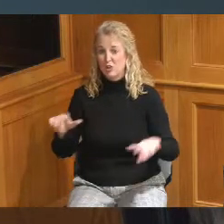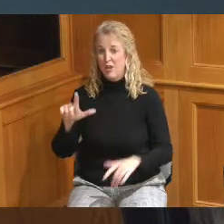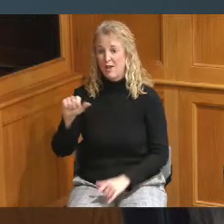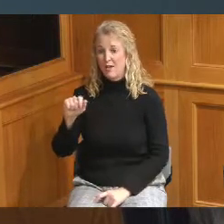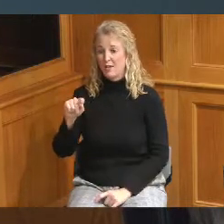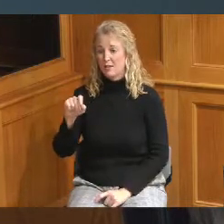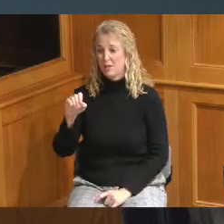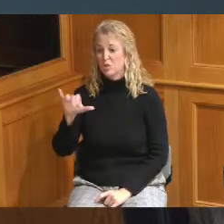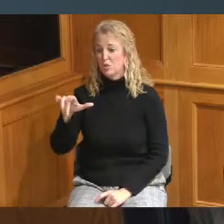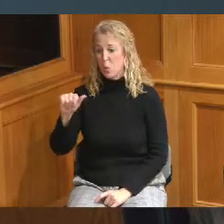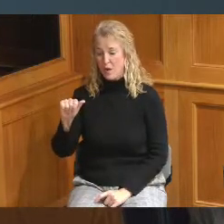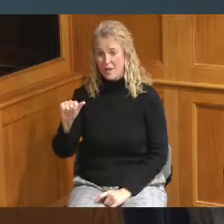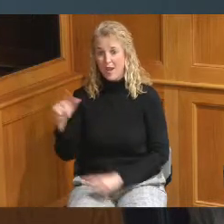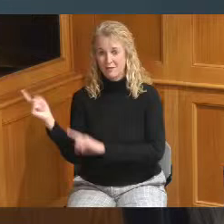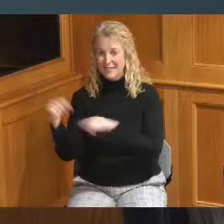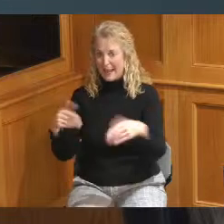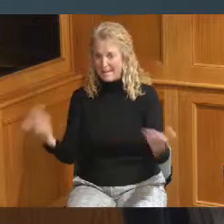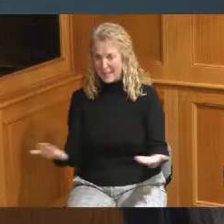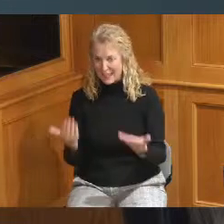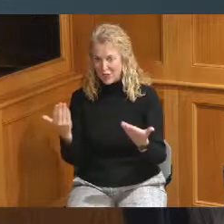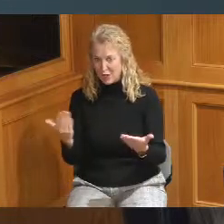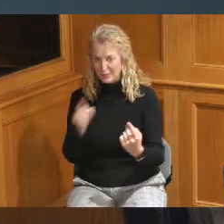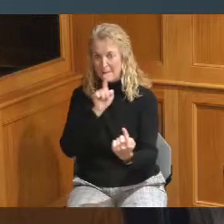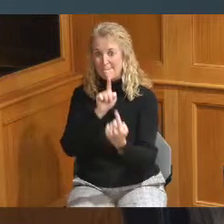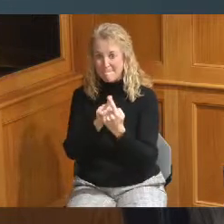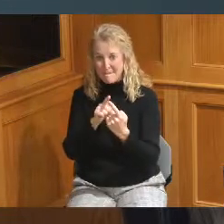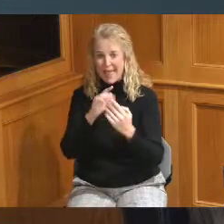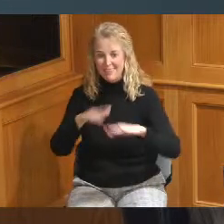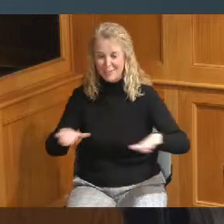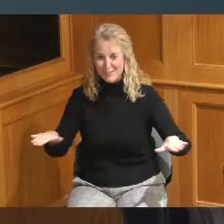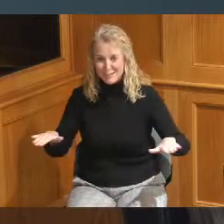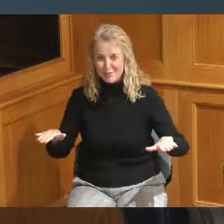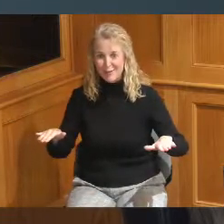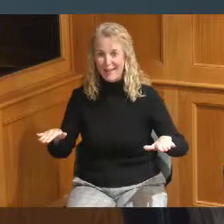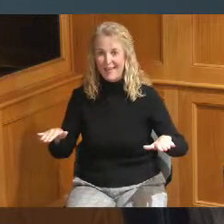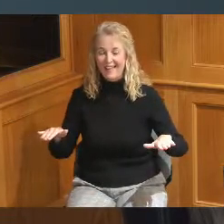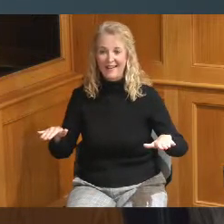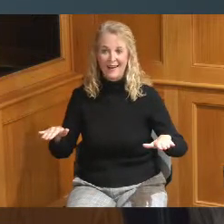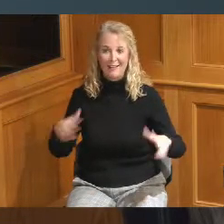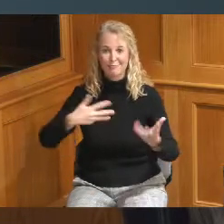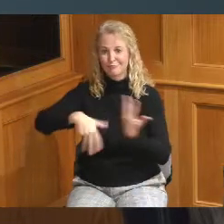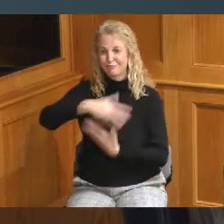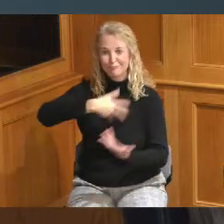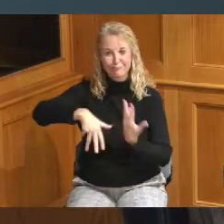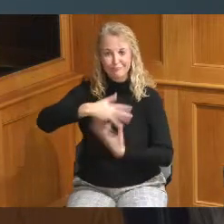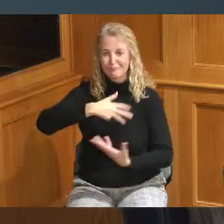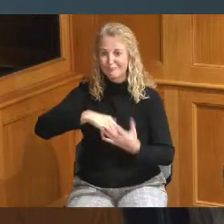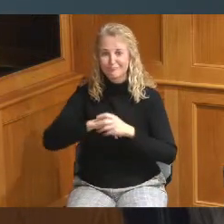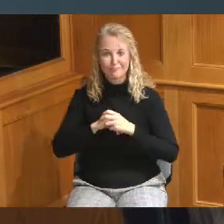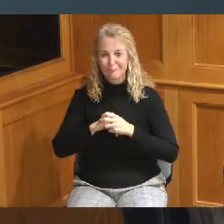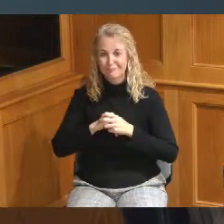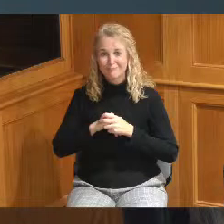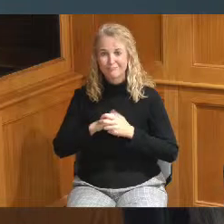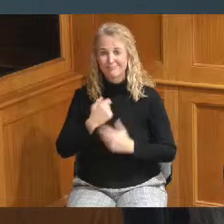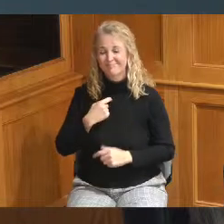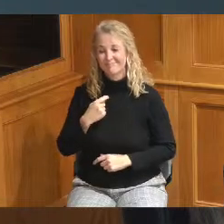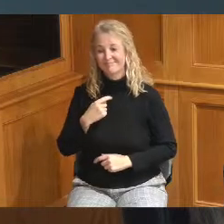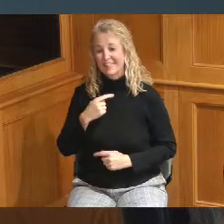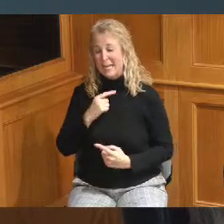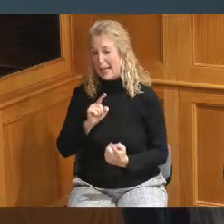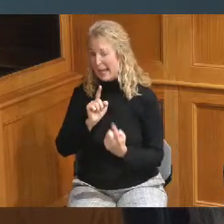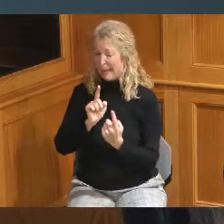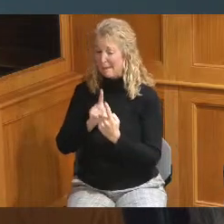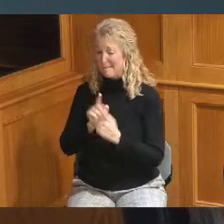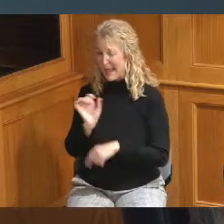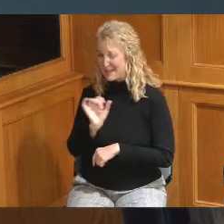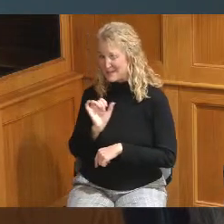to town for these youth to be able to fellowship. And I got a chance to go by. It was